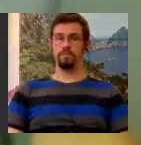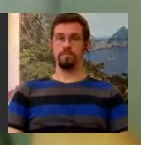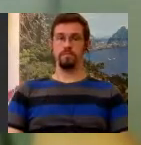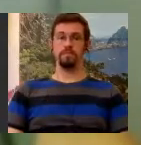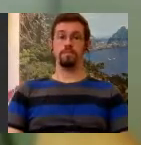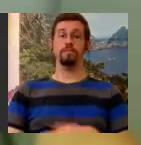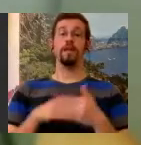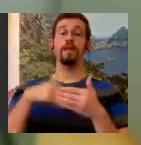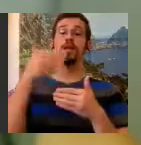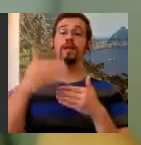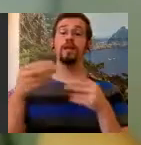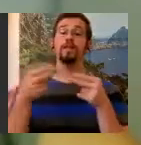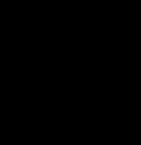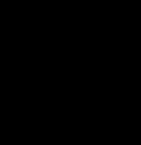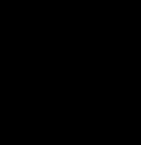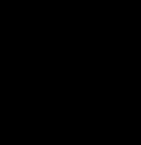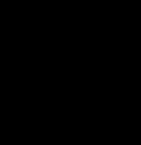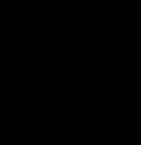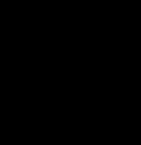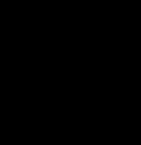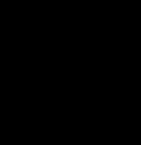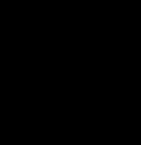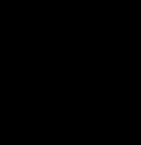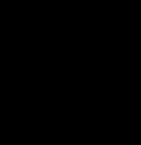Next, please.